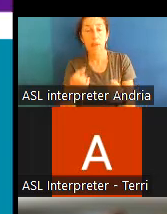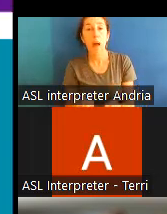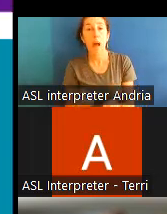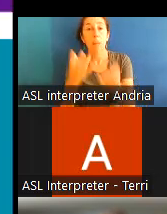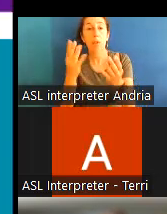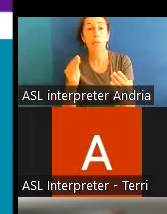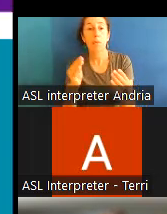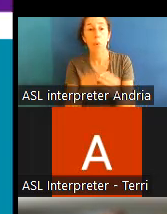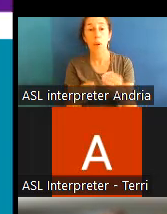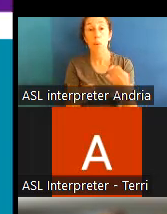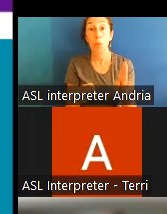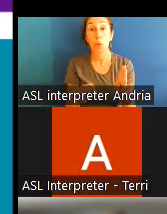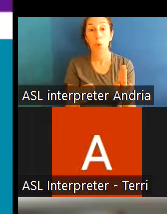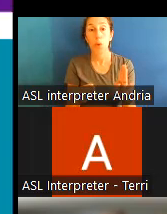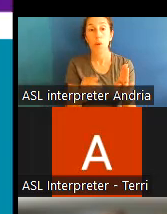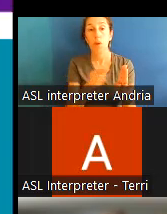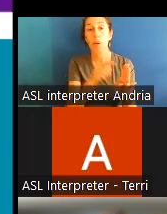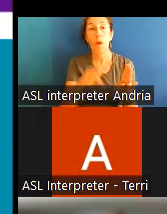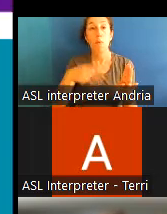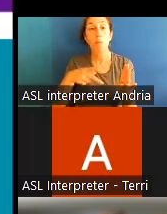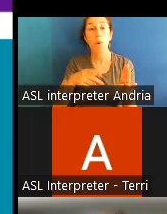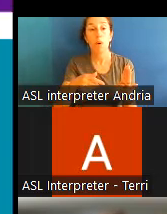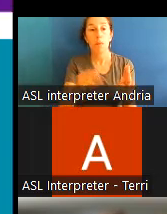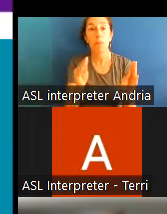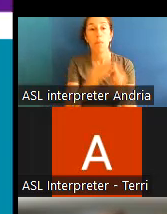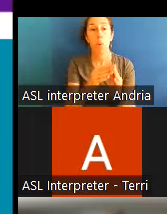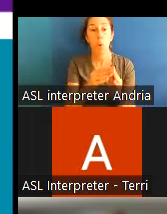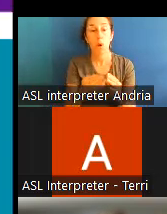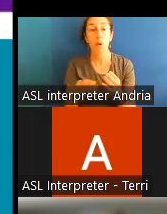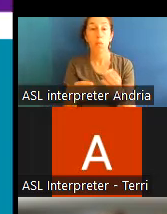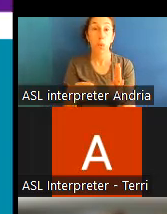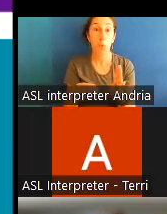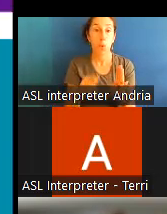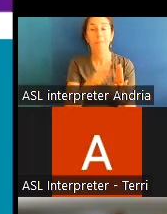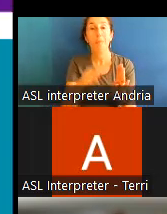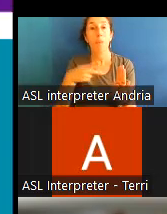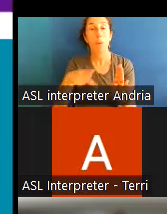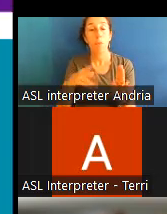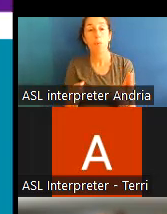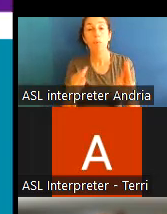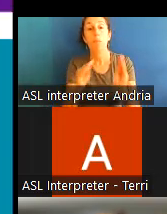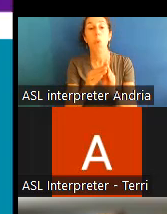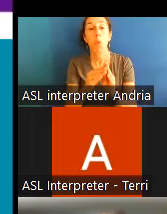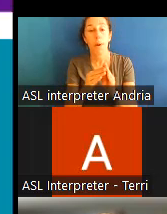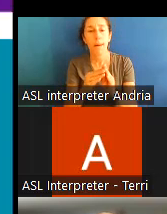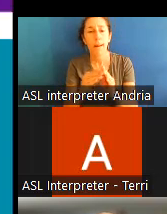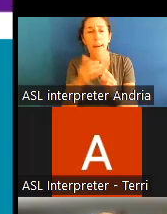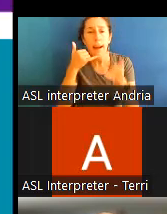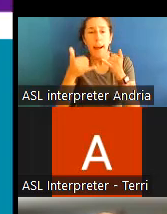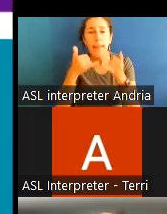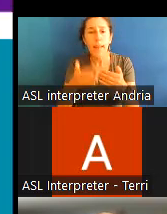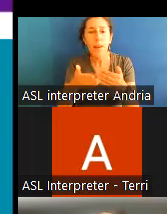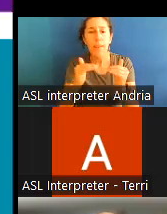by 61.7%. Hotline calls were down a little bit, 14.3%. Served in shelter, a